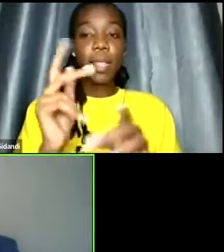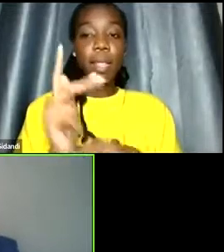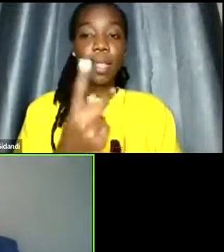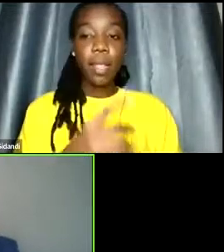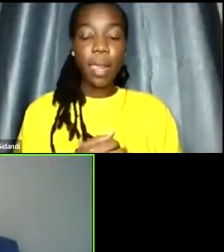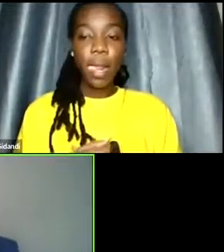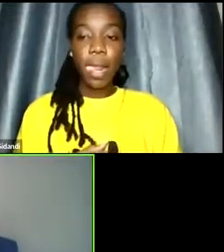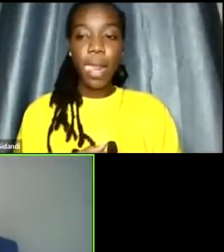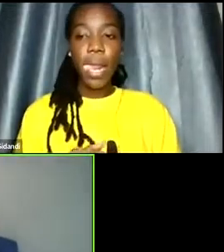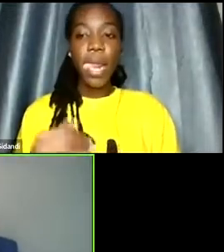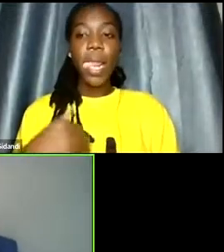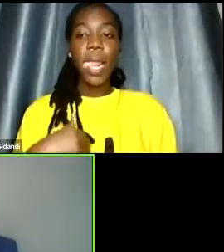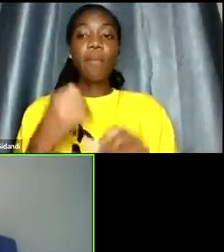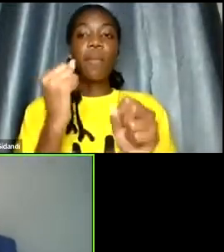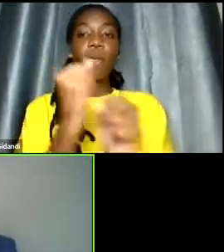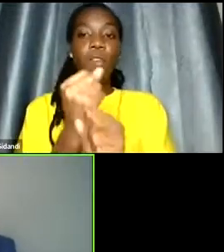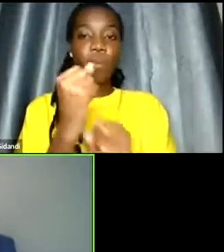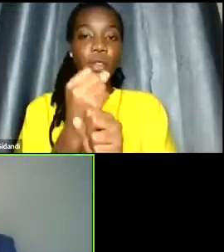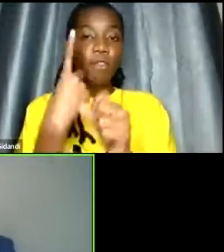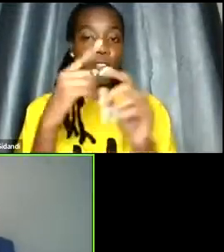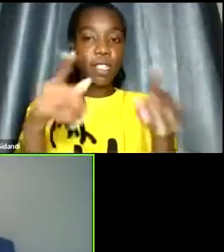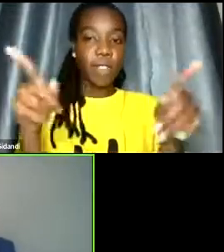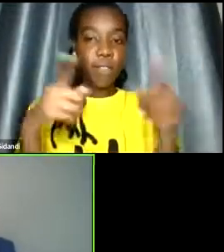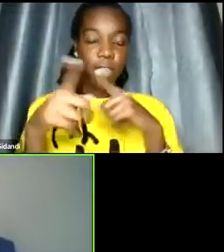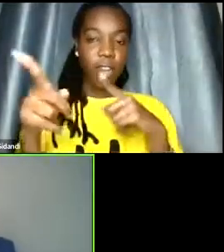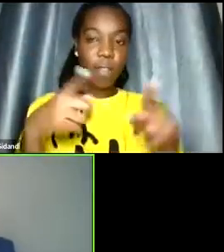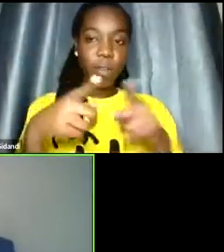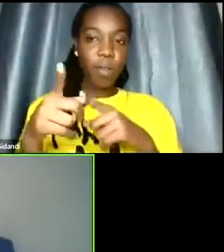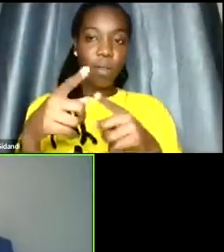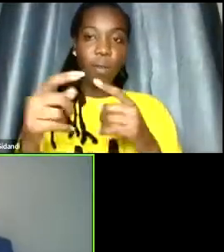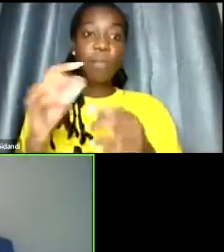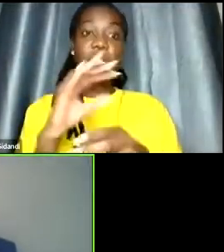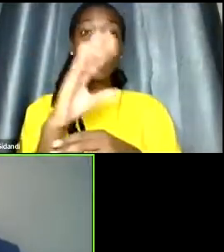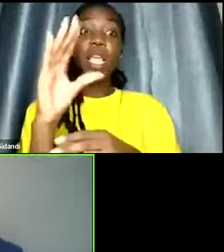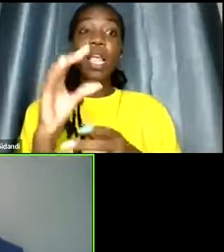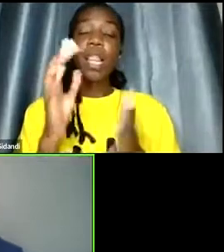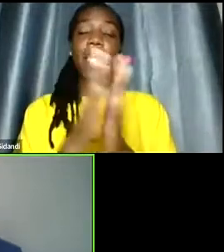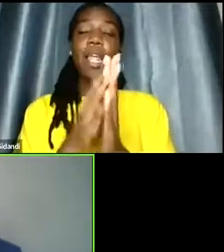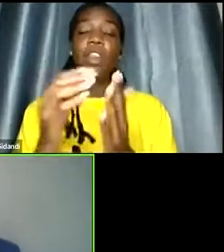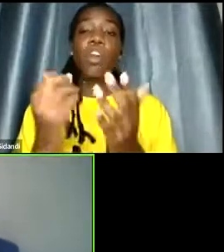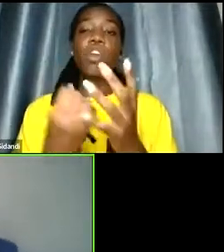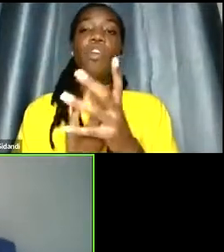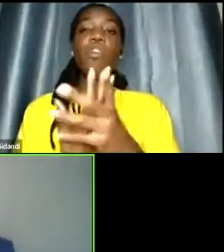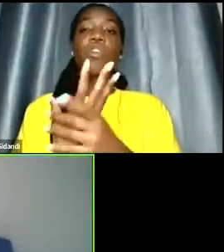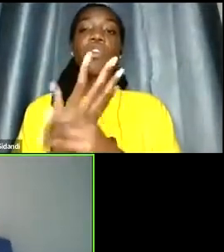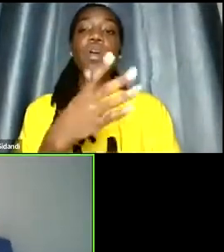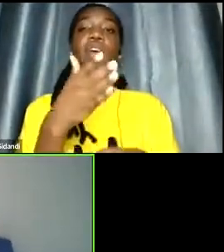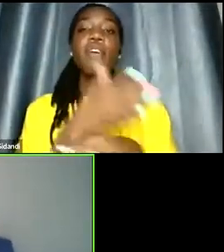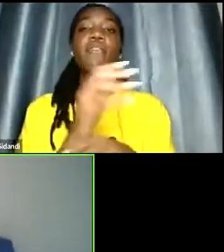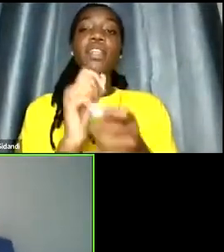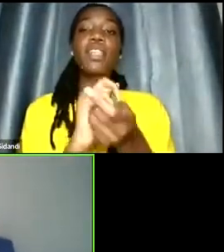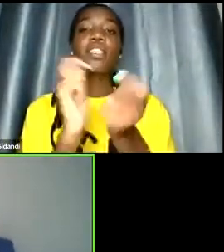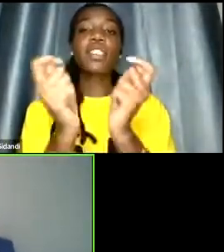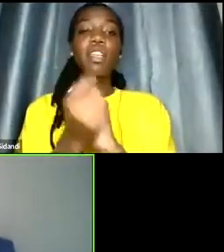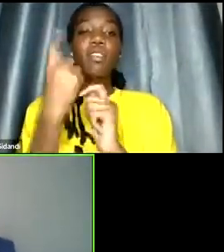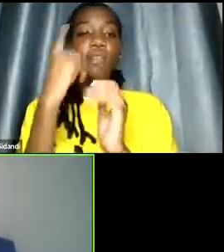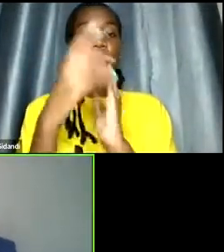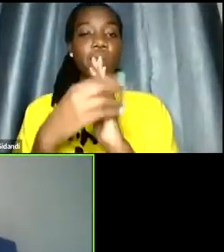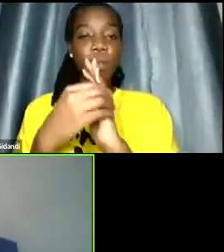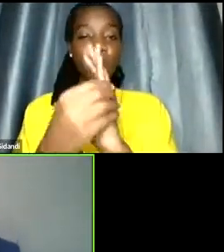the performance of Safaricom has continued to scale and grow even after change of leadership. All